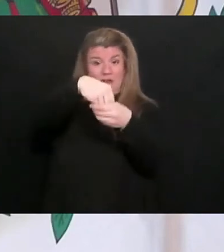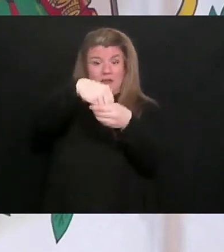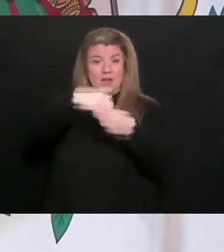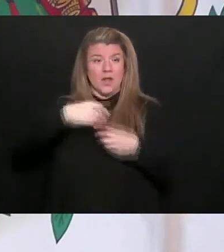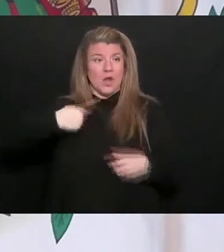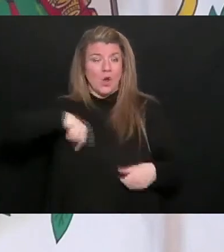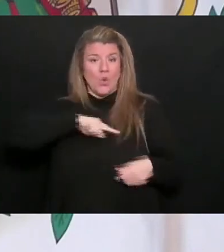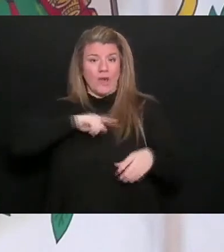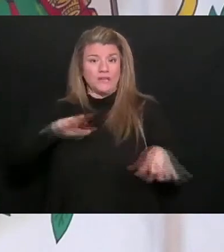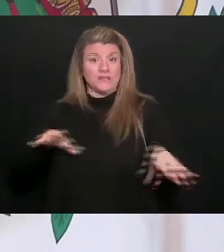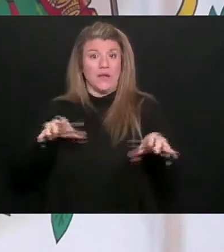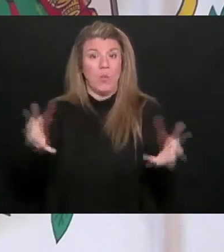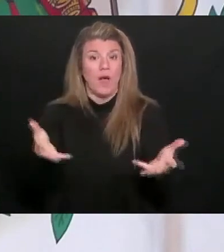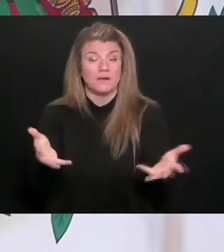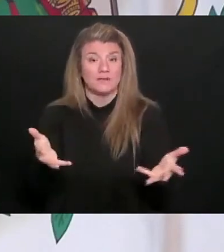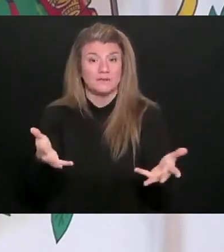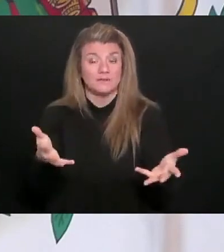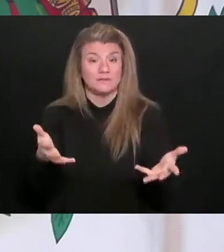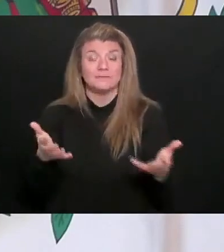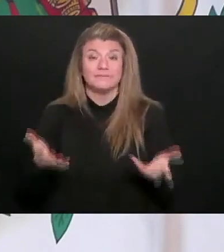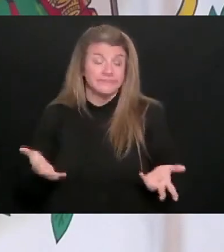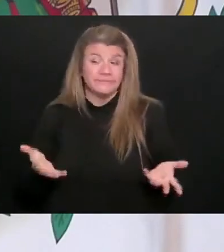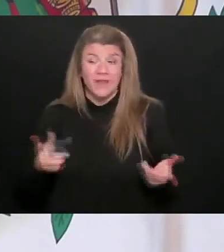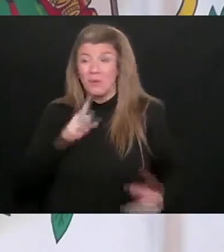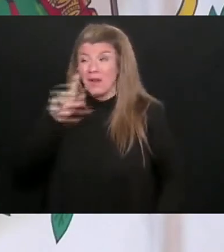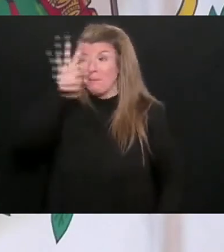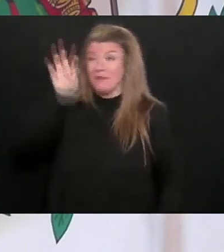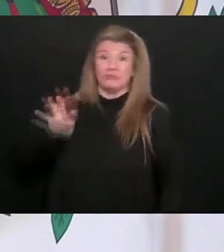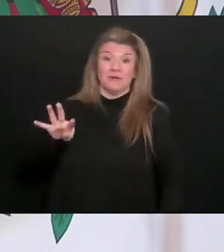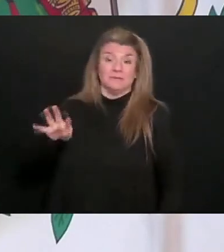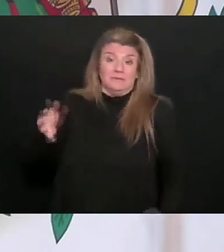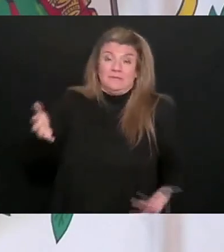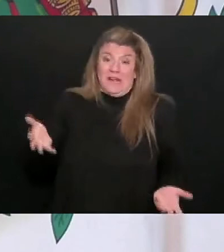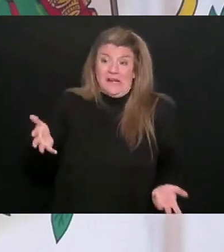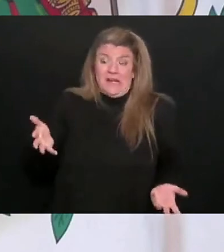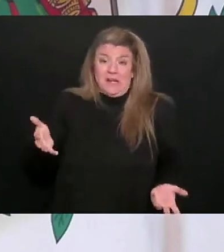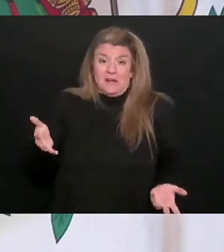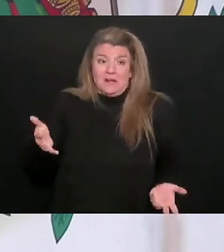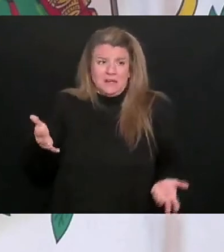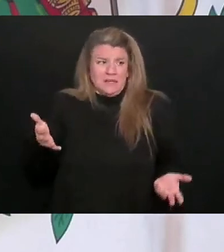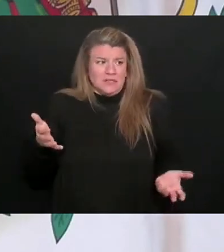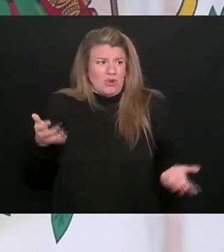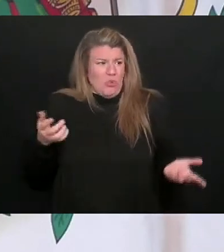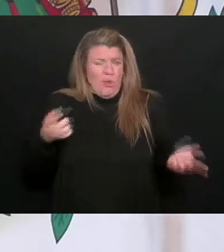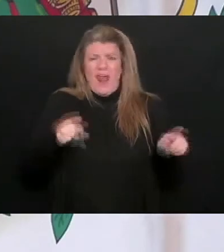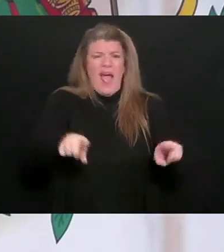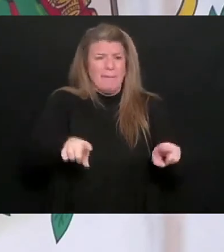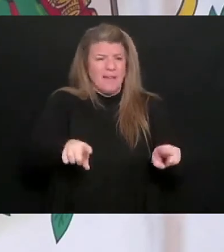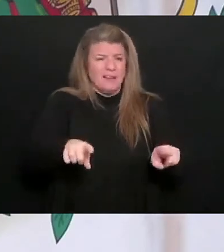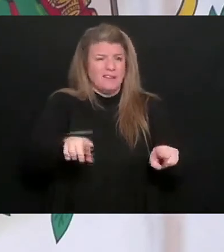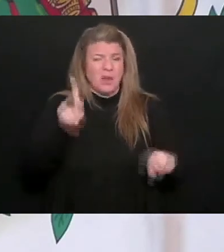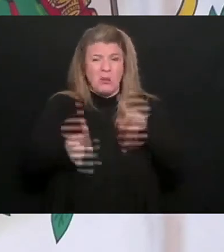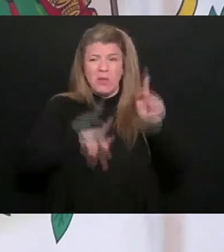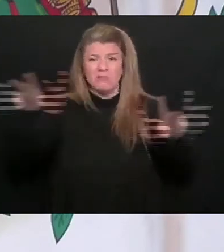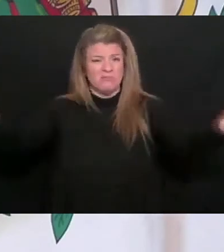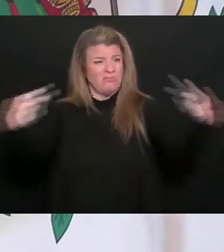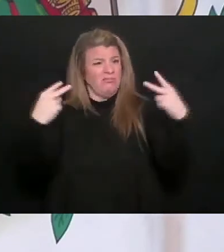do? And the mystery to some people is, well, what happened to West Virginia? They did so